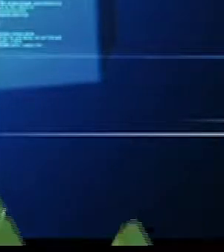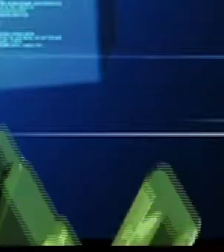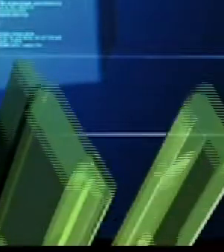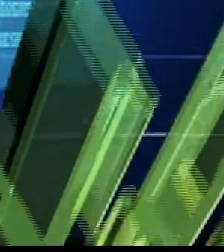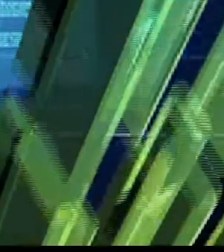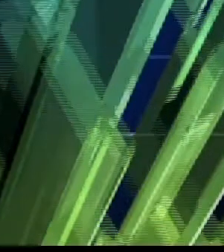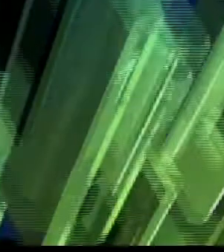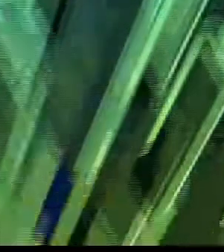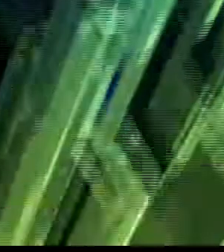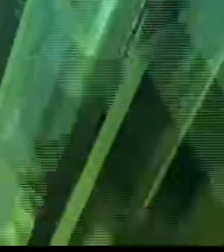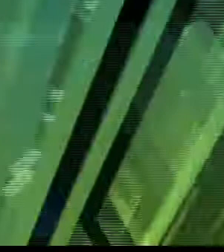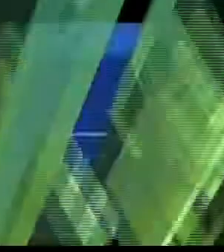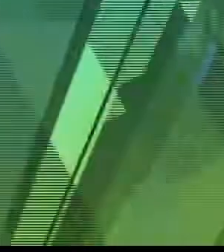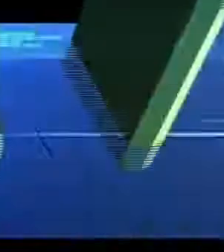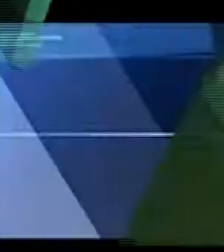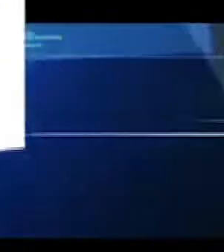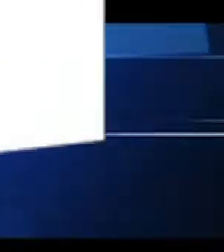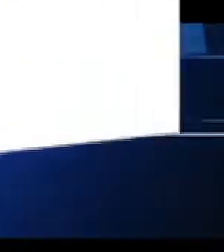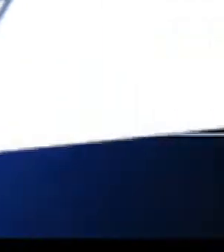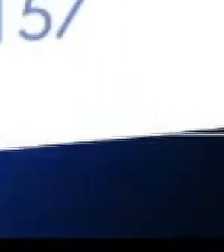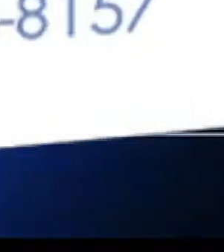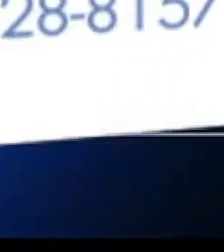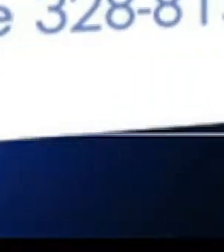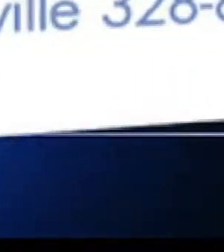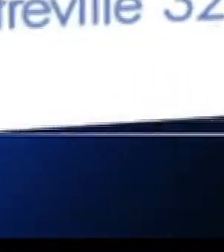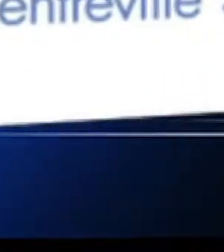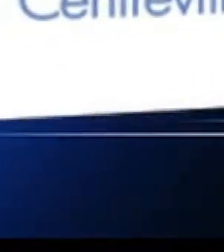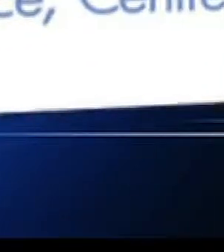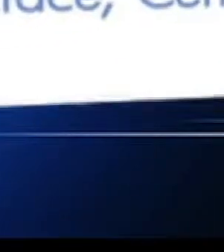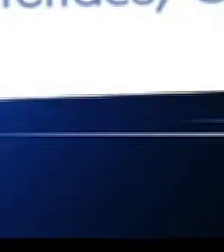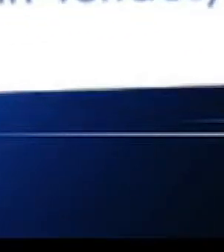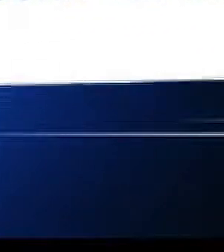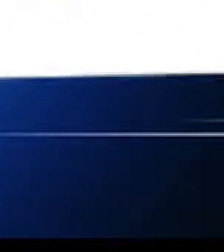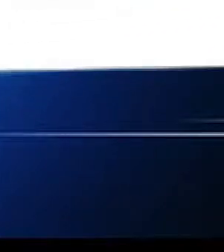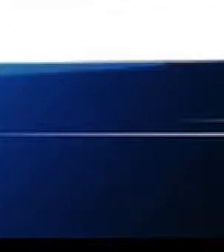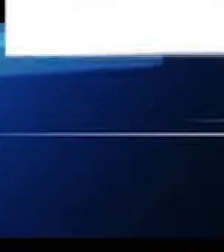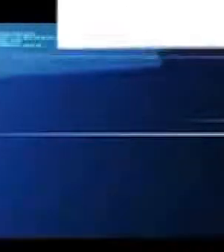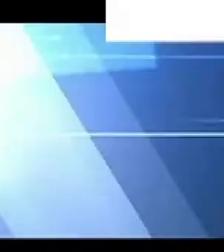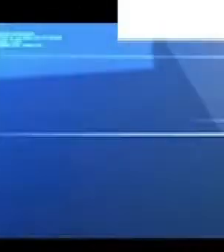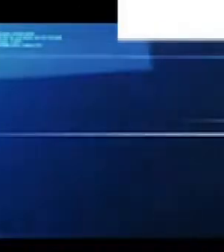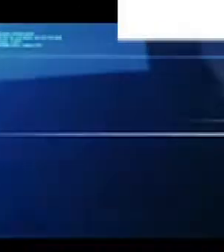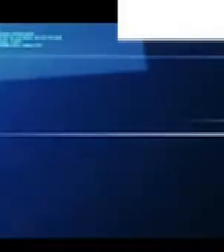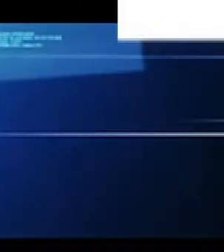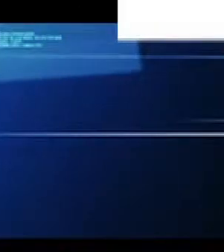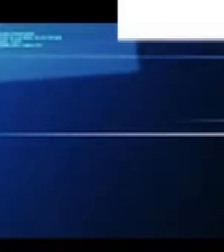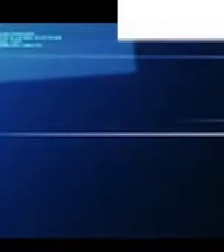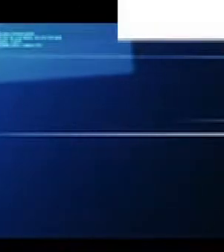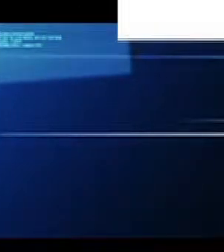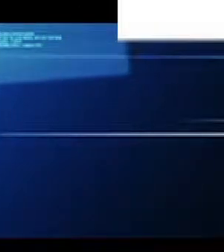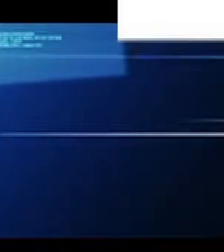is ZNS Total Sports, brought to you by Fourth Terrace Diagnostic Center.